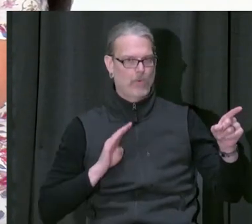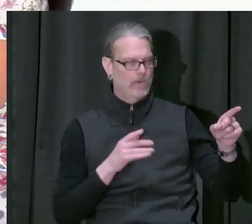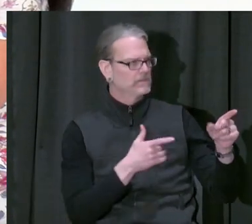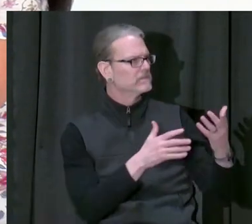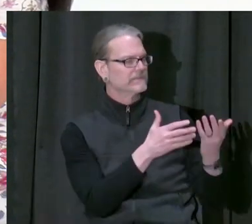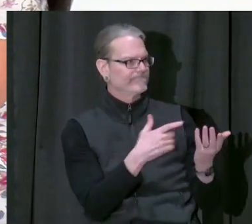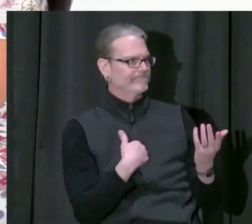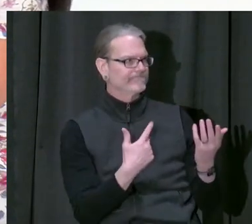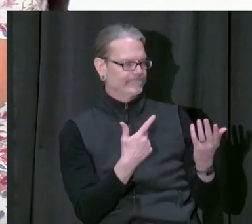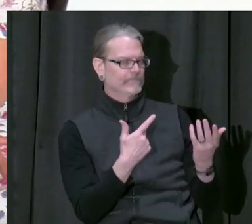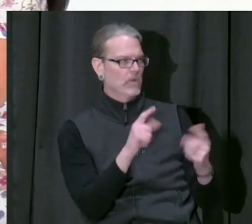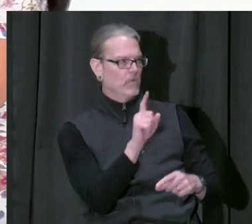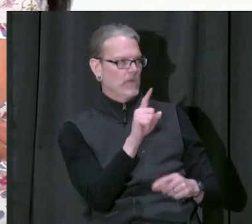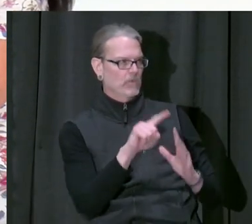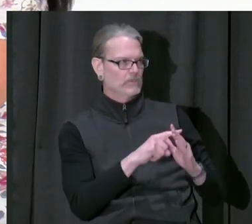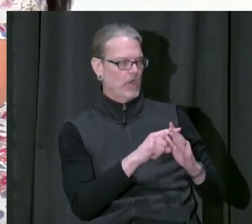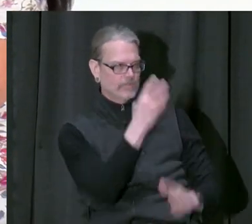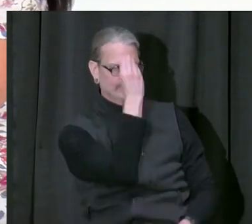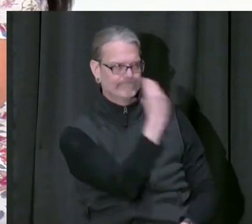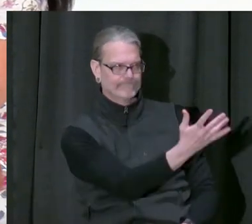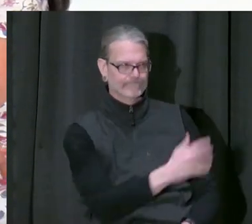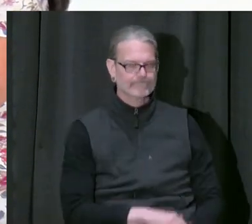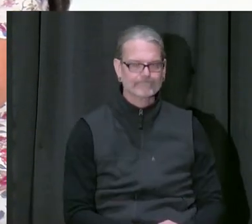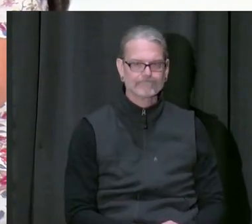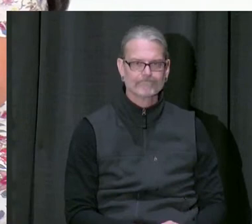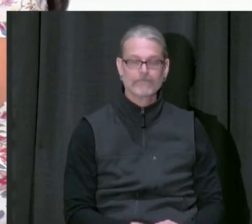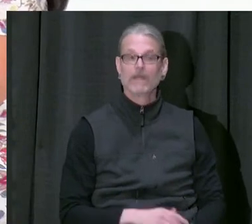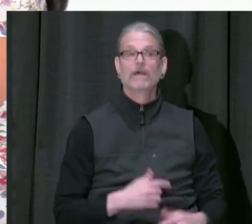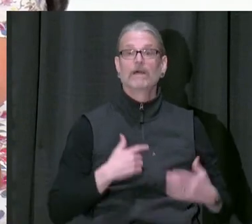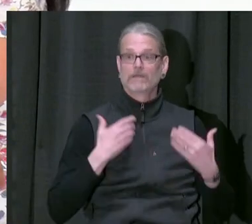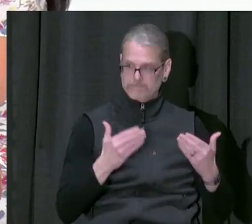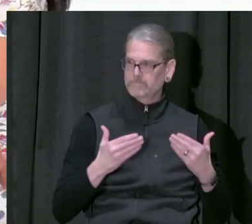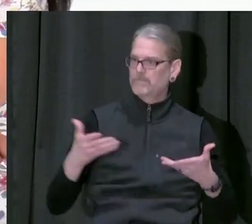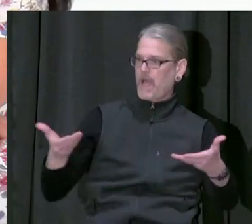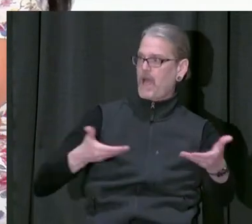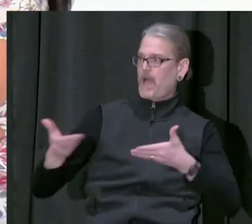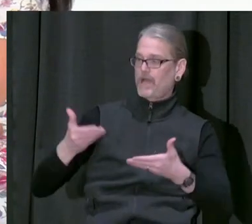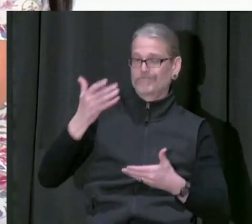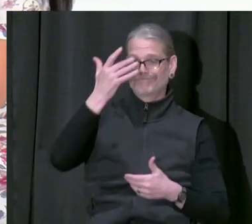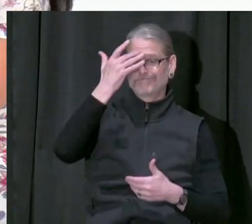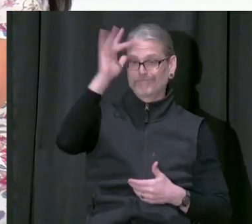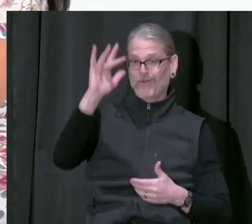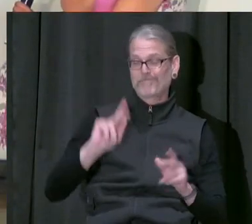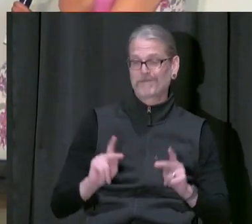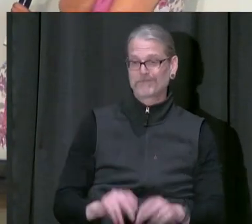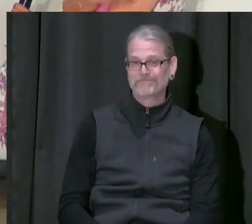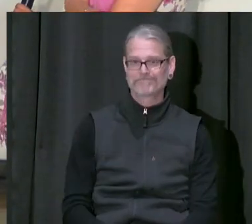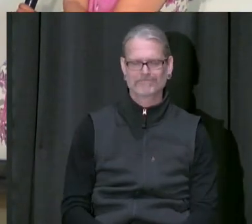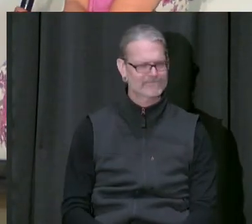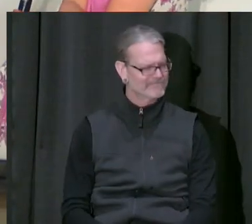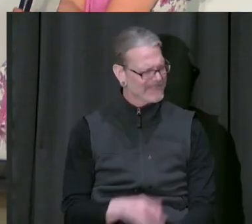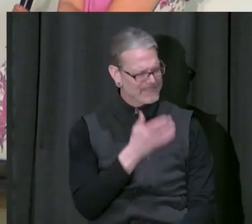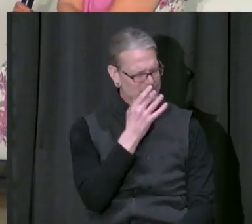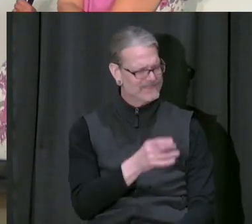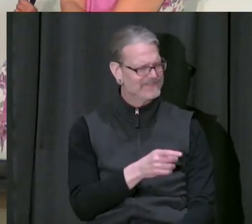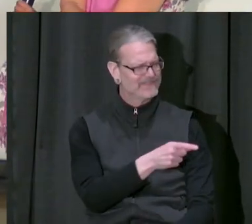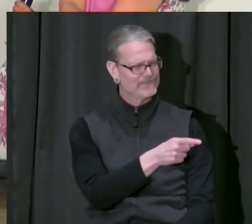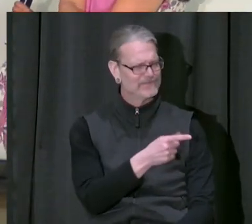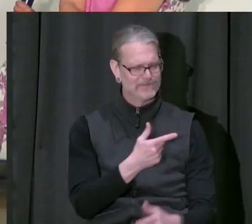to start. And then I went ahead and, you know, hired a bunch of really smart people. Interesting. You mentioned